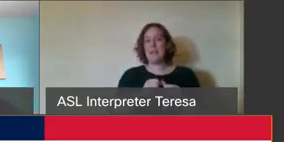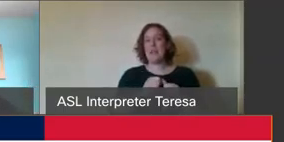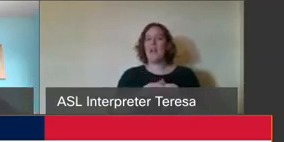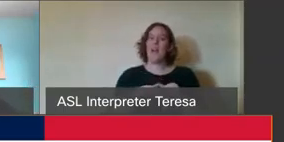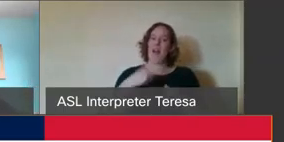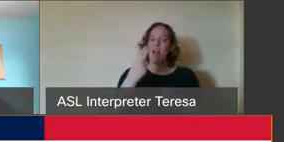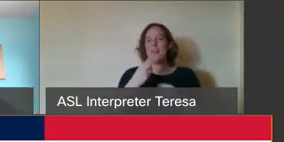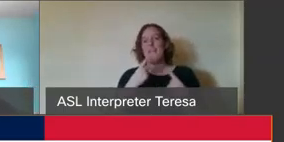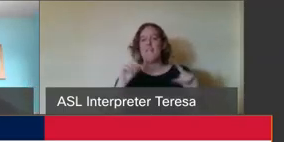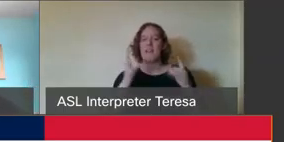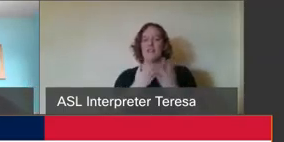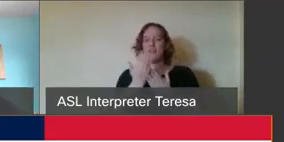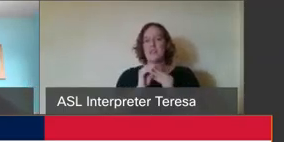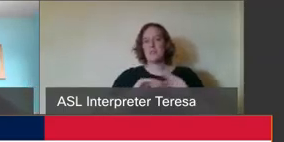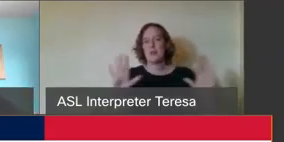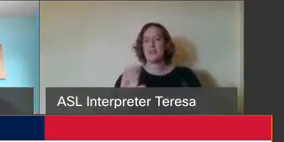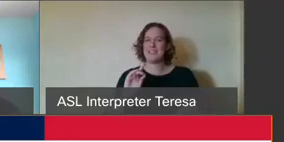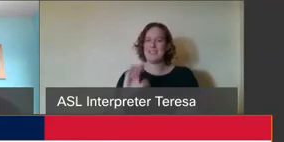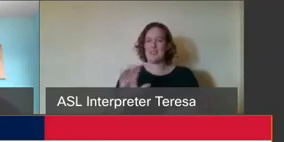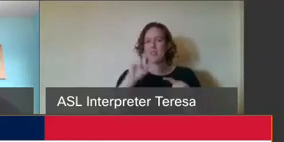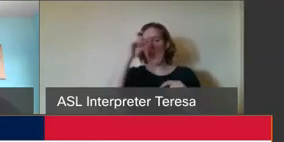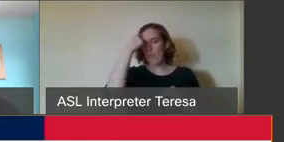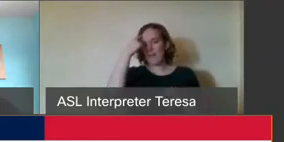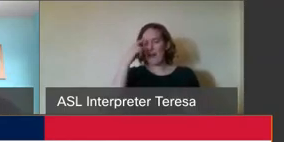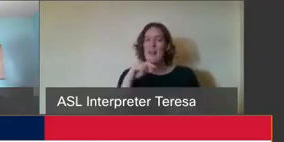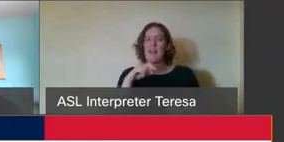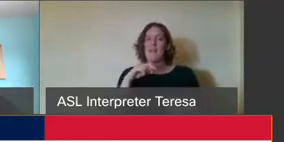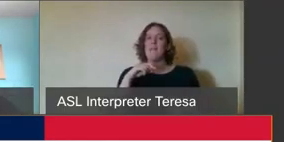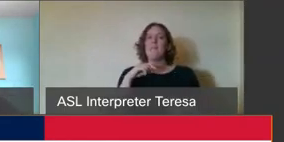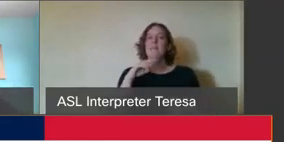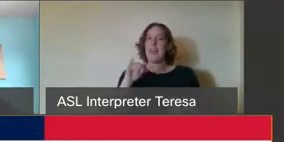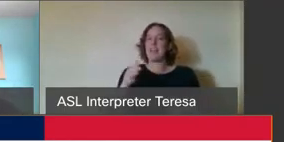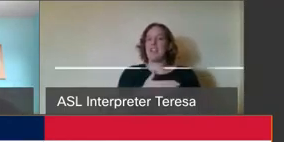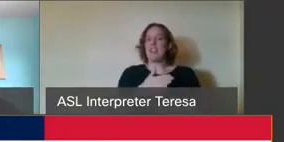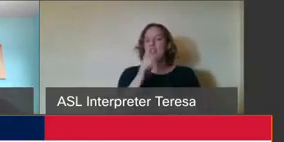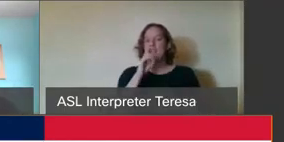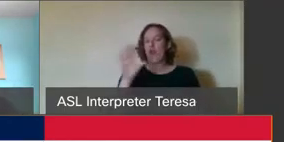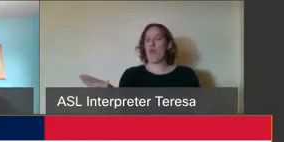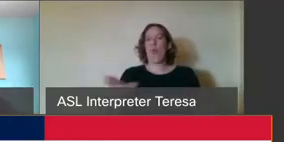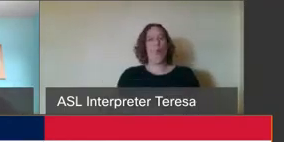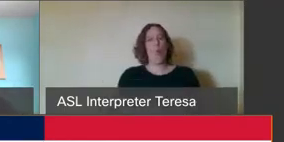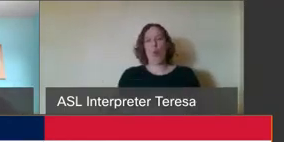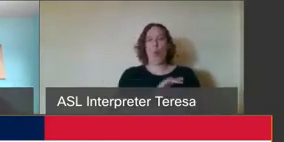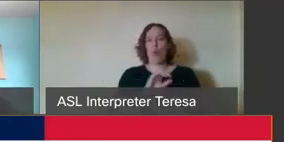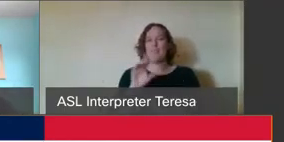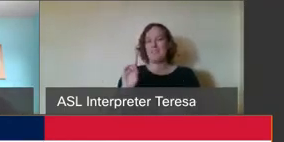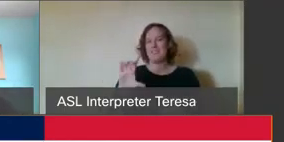transparent, and responsive district government, that's not an objective that's unique to us. That's shared across the entire district